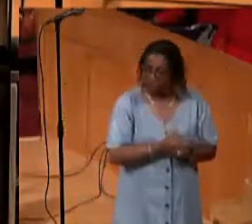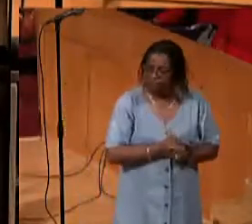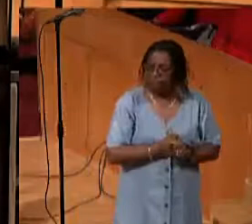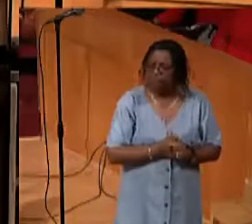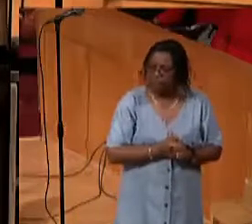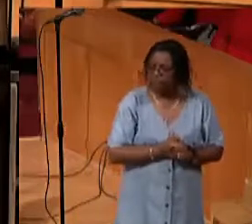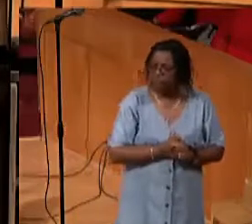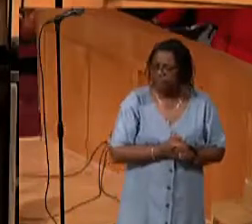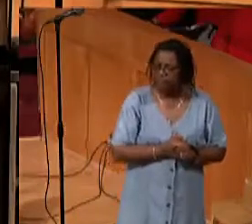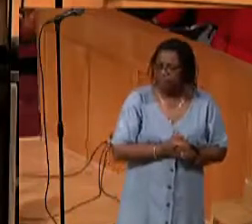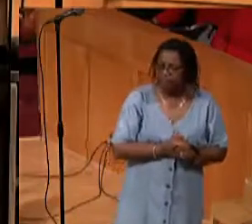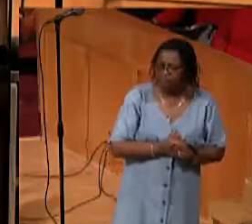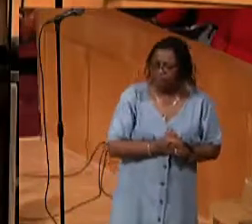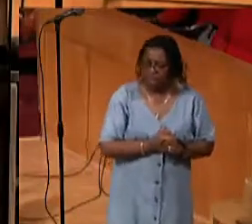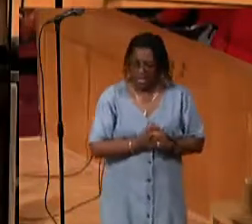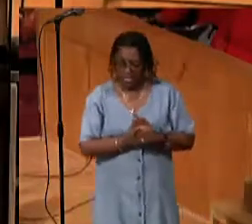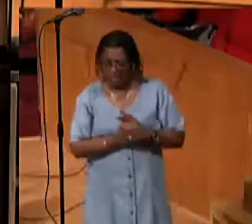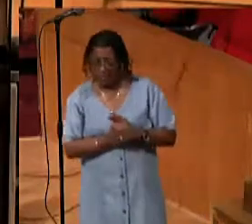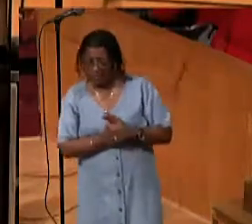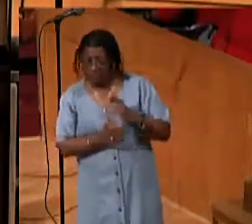That's why you don't want to get too high and mighty.